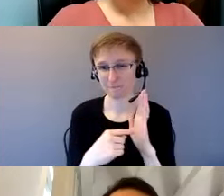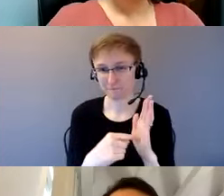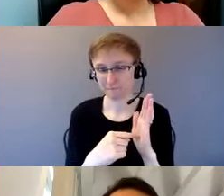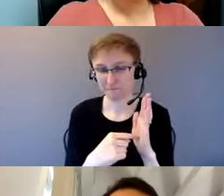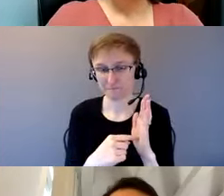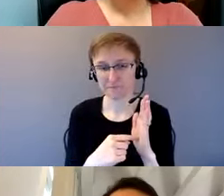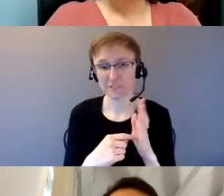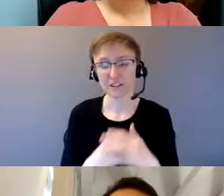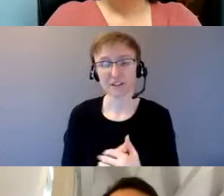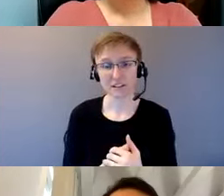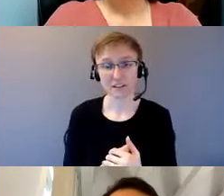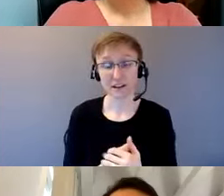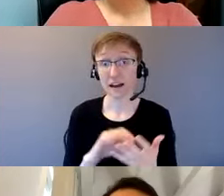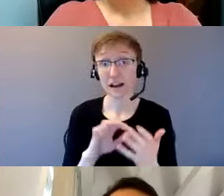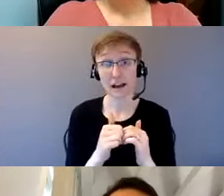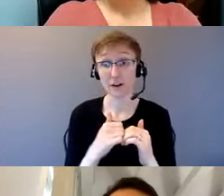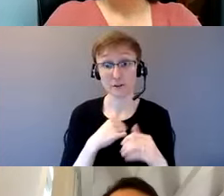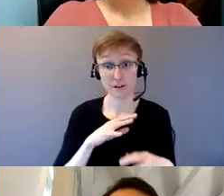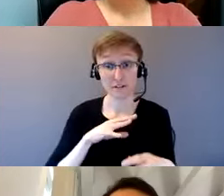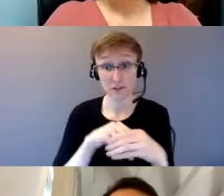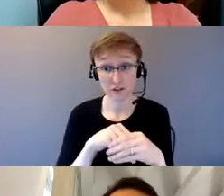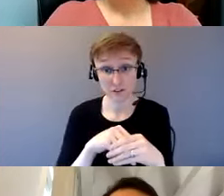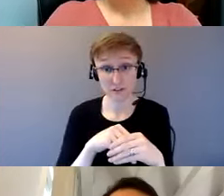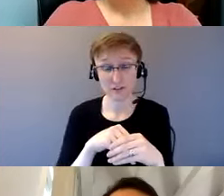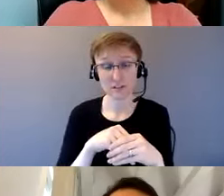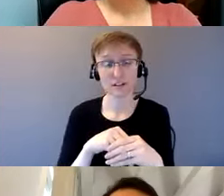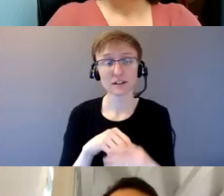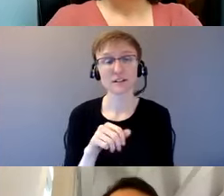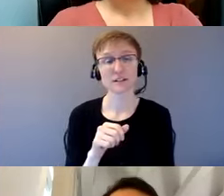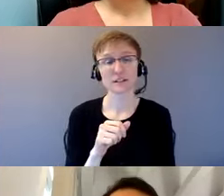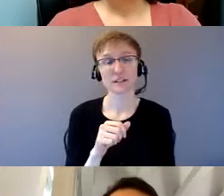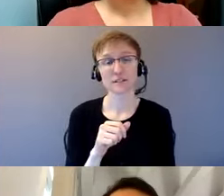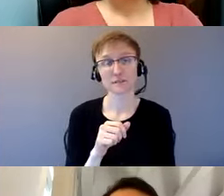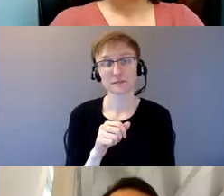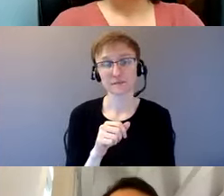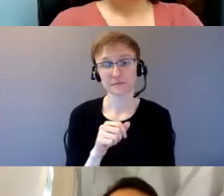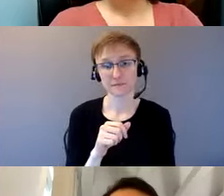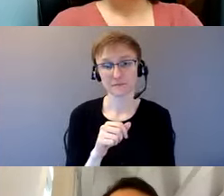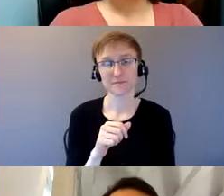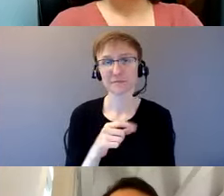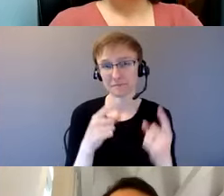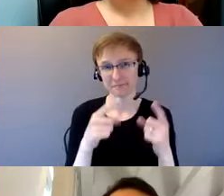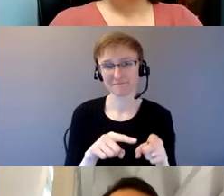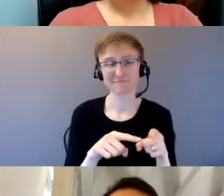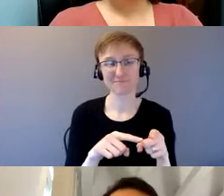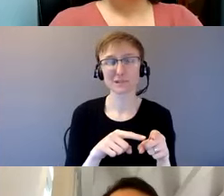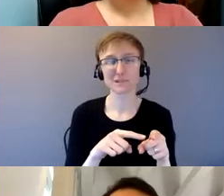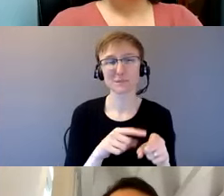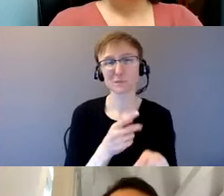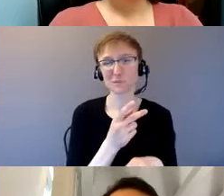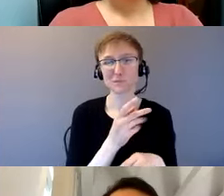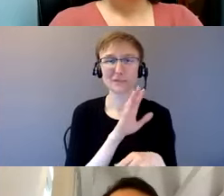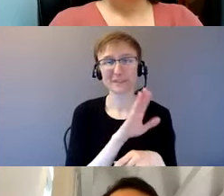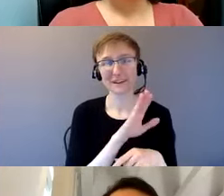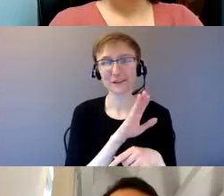the way that I got involved in this case scenario was through a neighbor making a call. And that actually is something that does